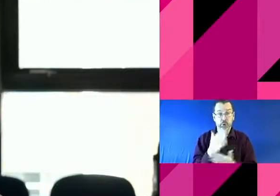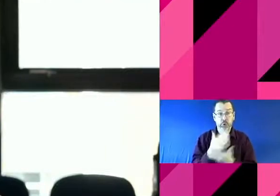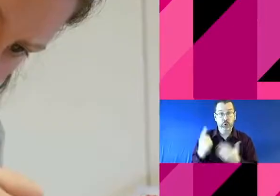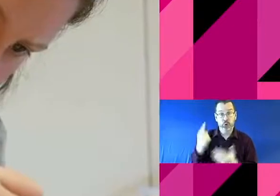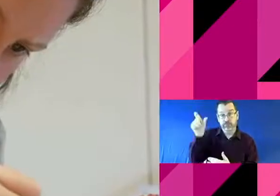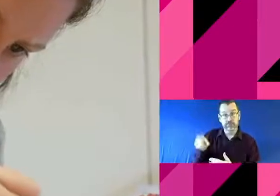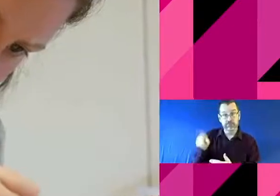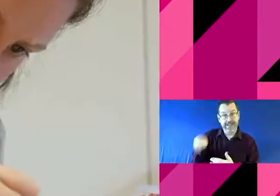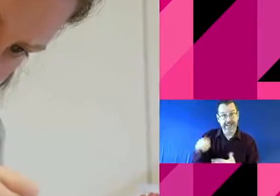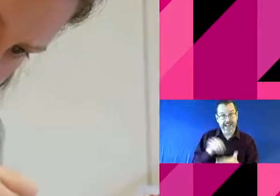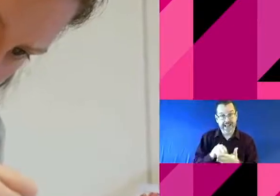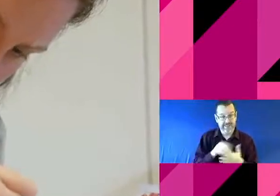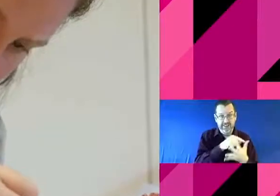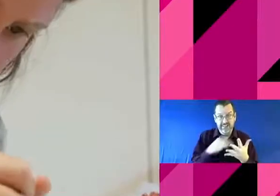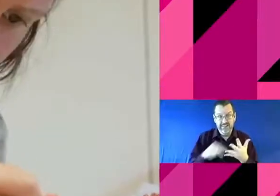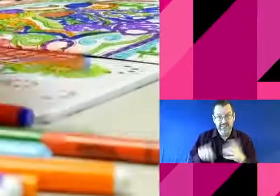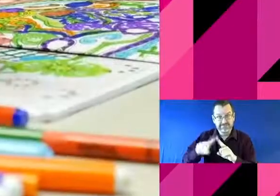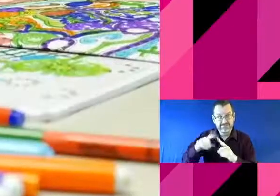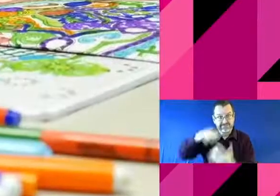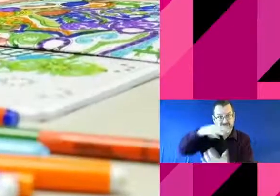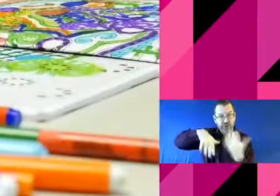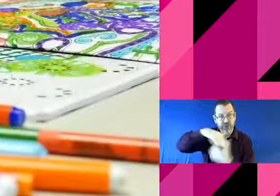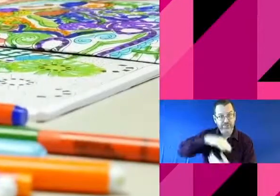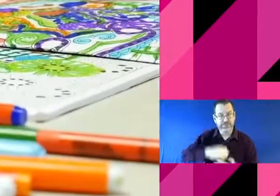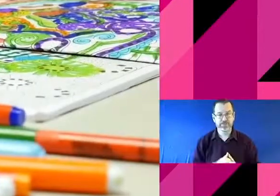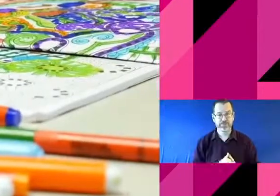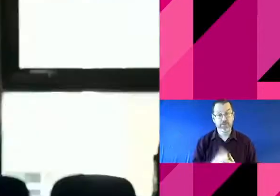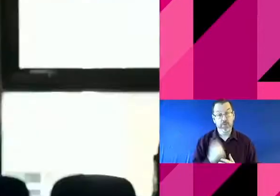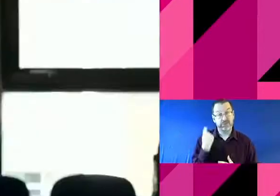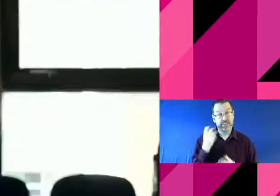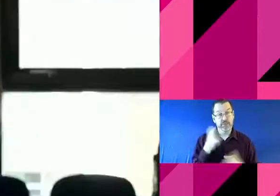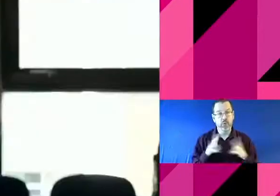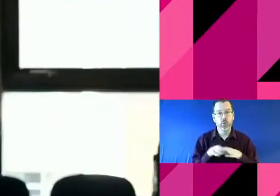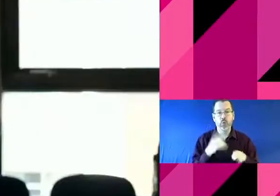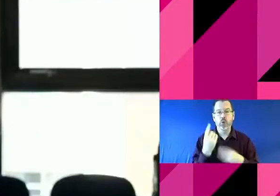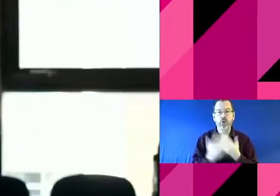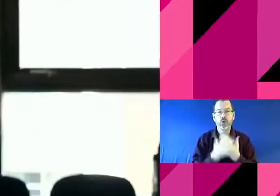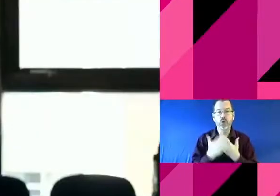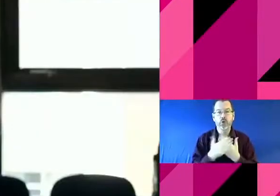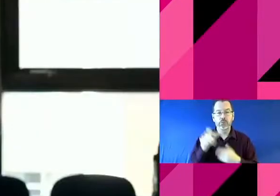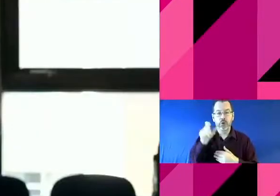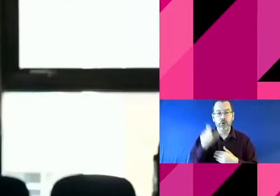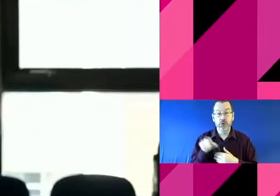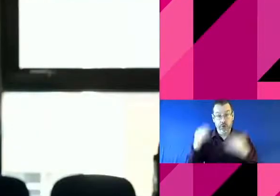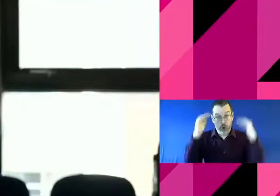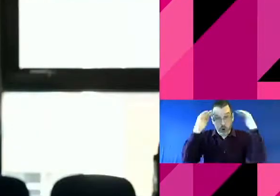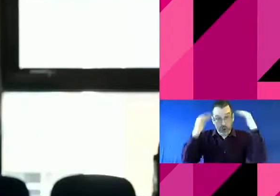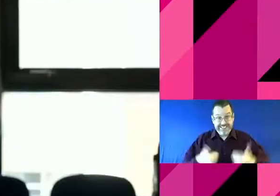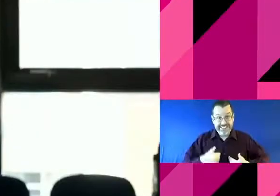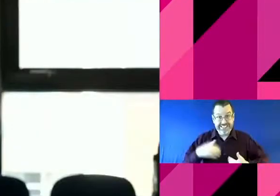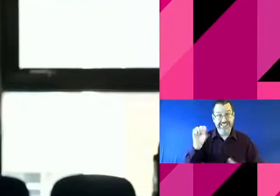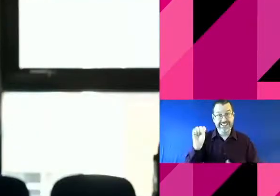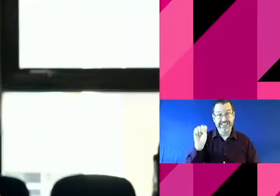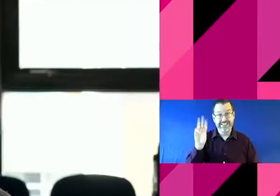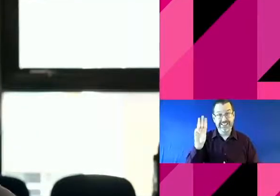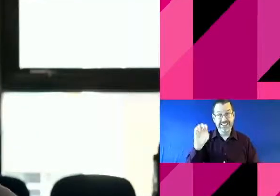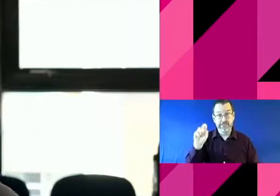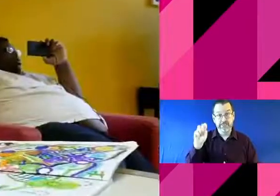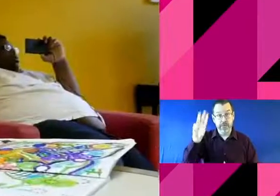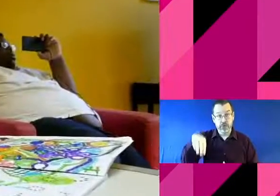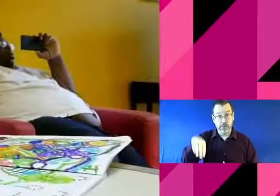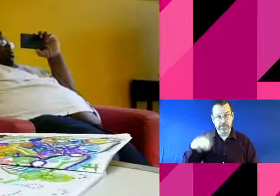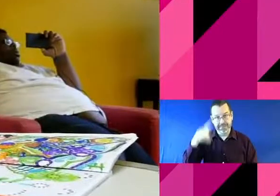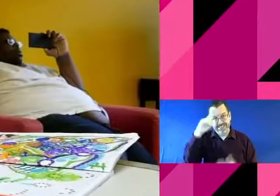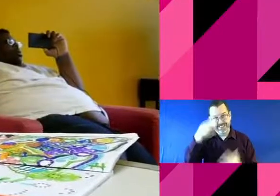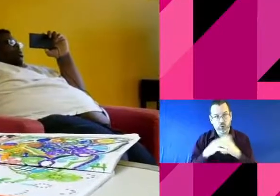these. So recently I worked with a young person with autistic spectrum disorder and learning difficulties,